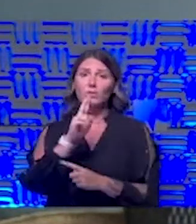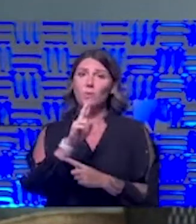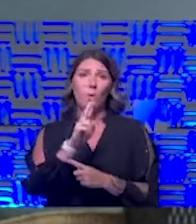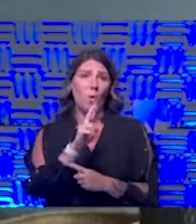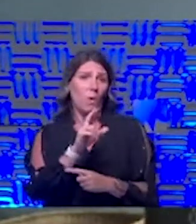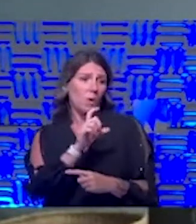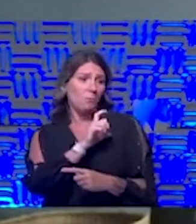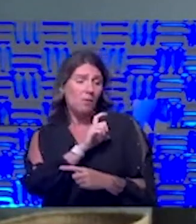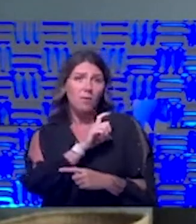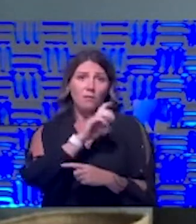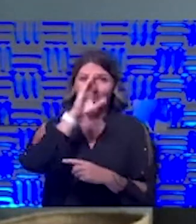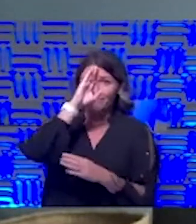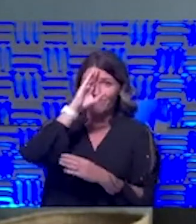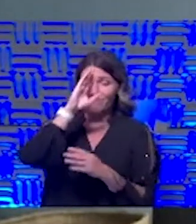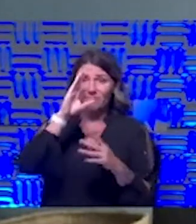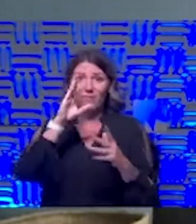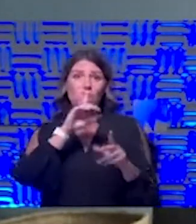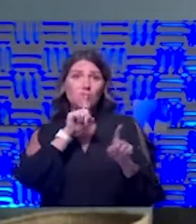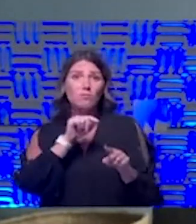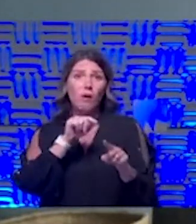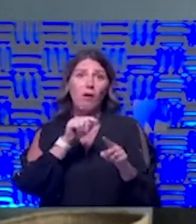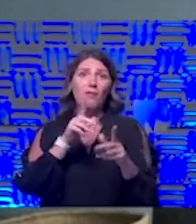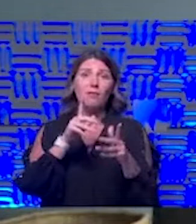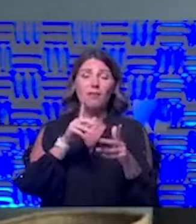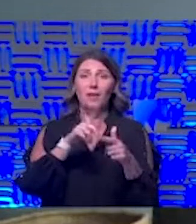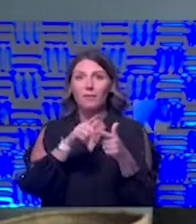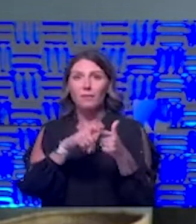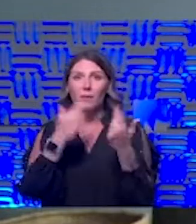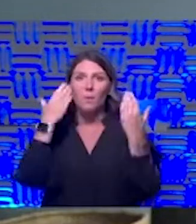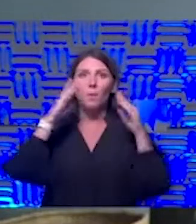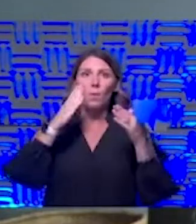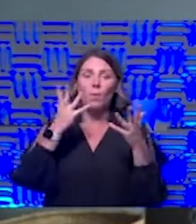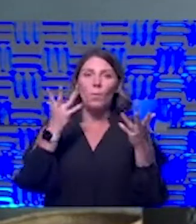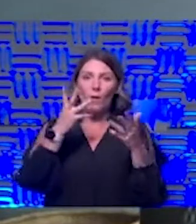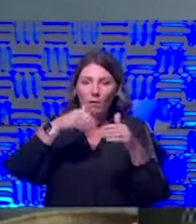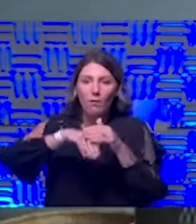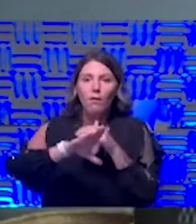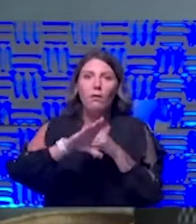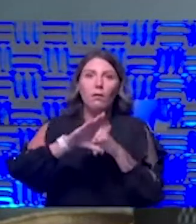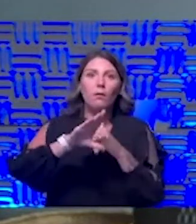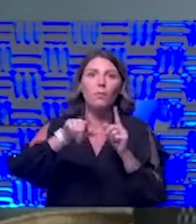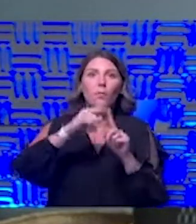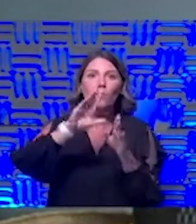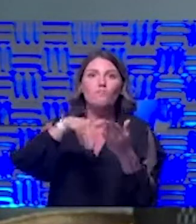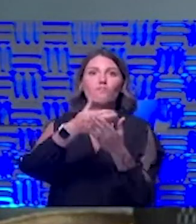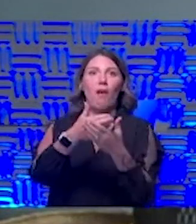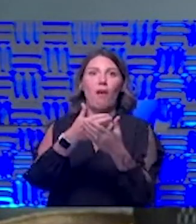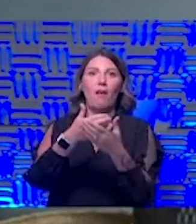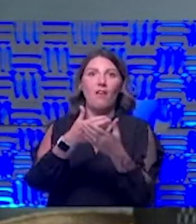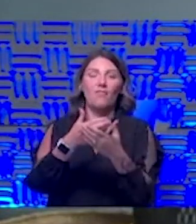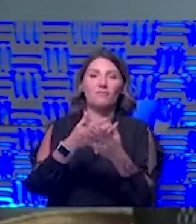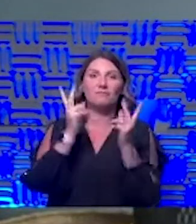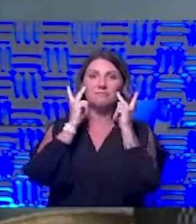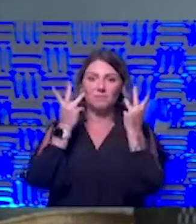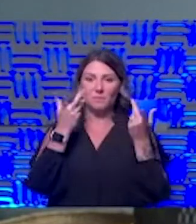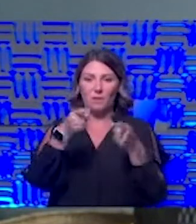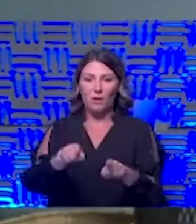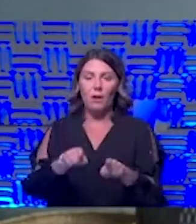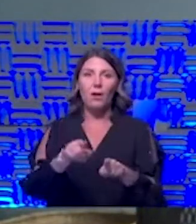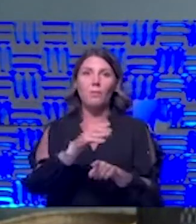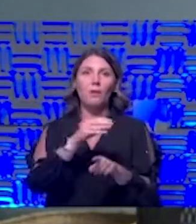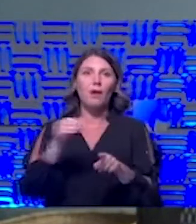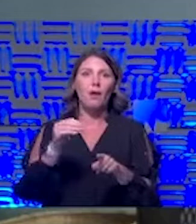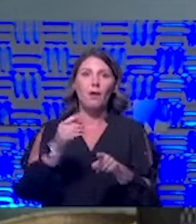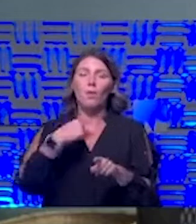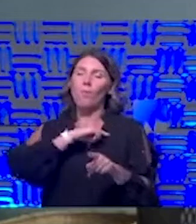what they're walking into. And so we have this incredible team at the Battle